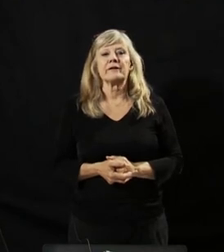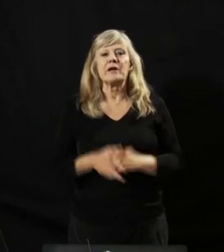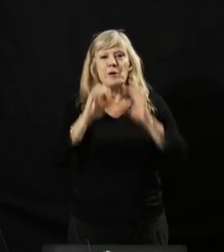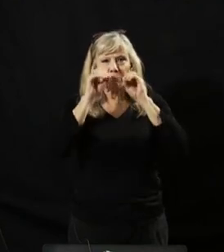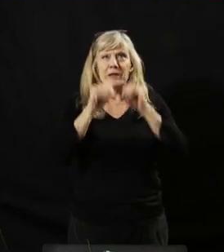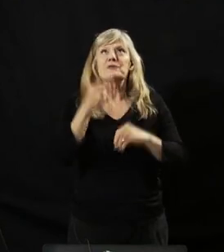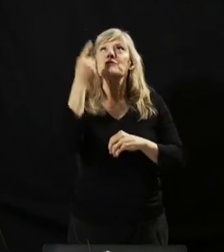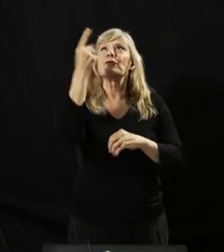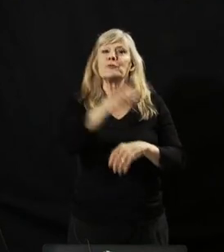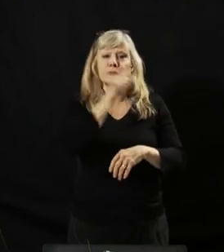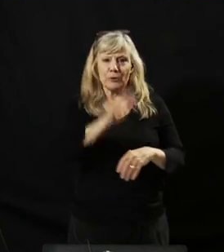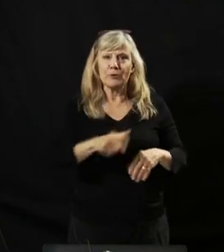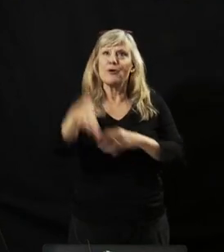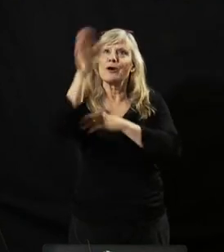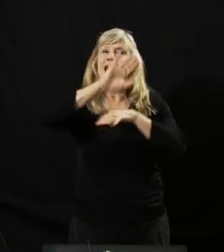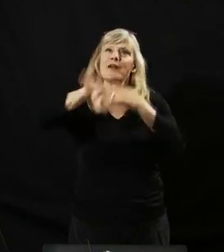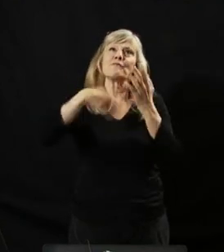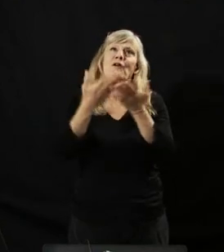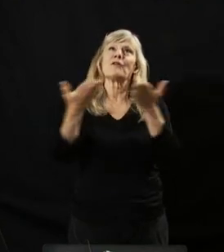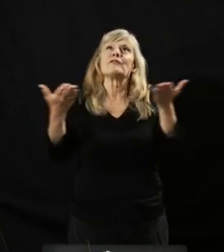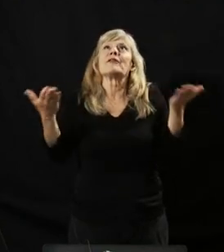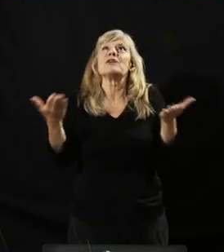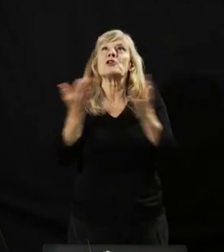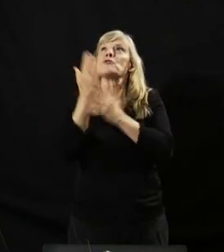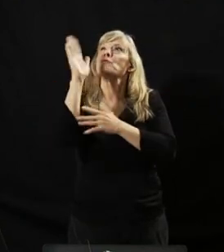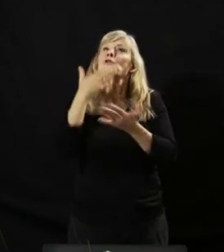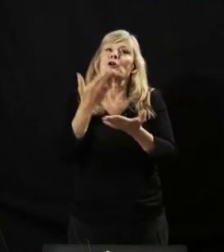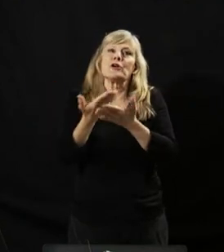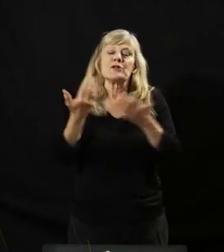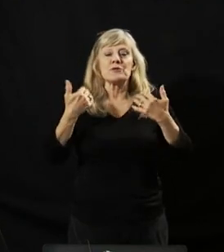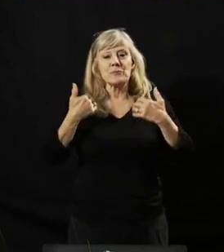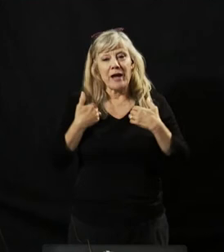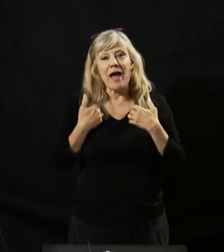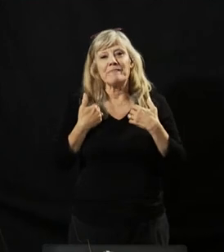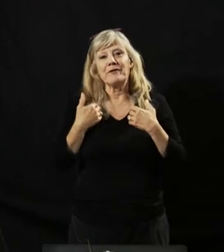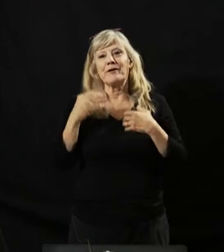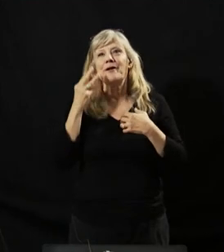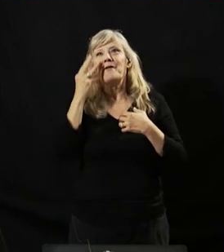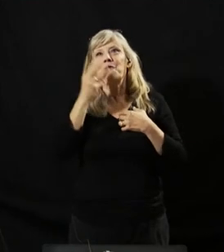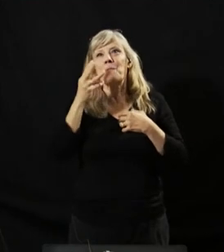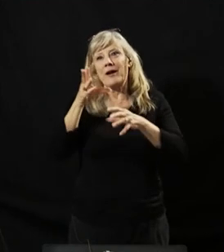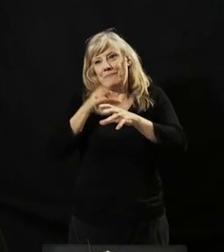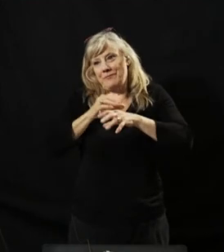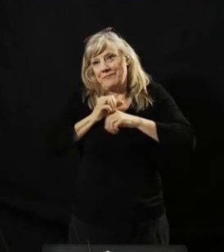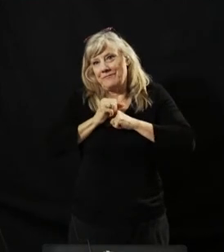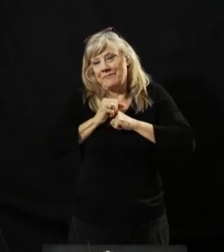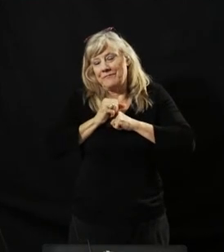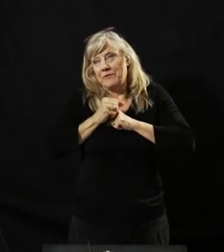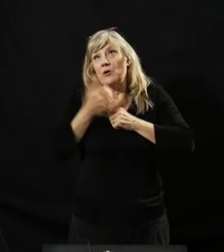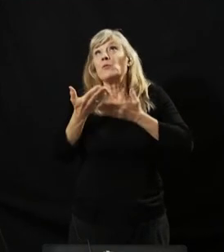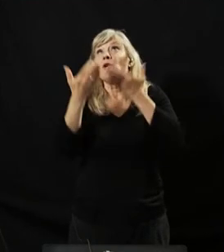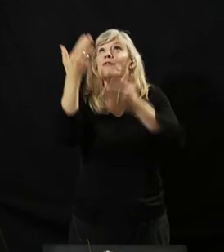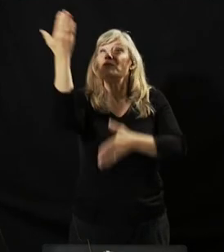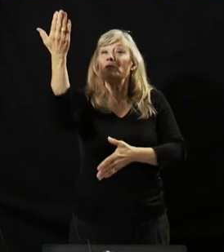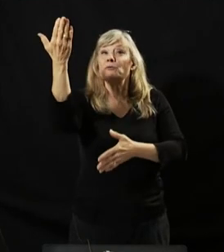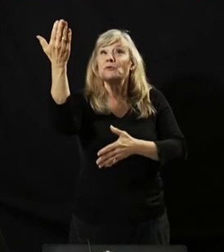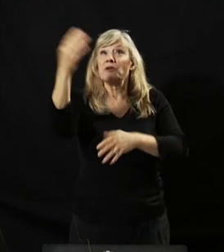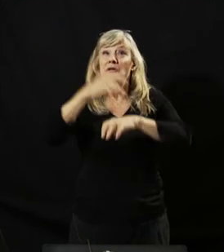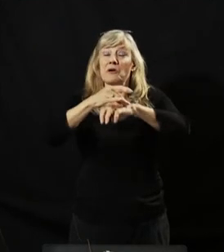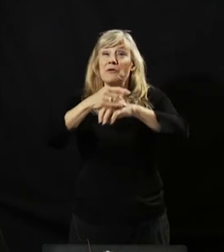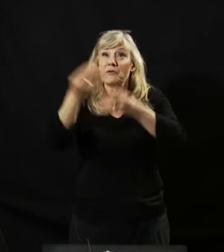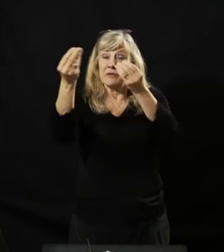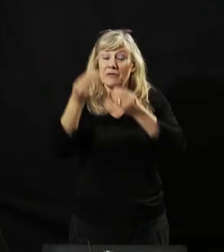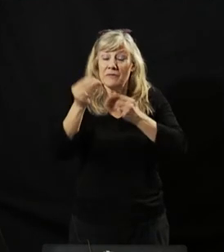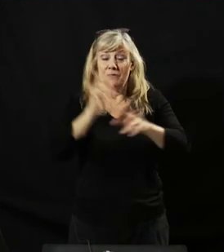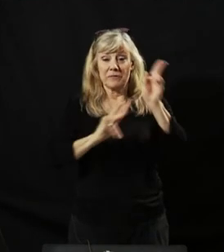Blessed are you, Lord, God of all creation, for through your goodness we have received the wine we offer you, fruit of the vine